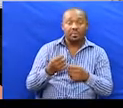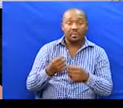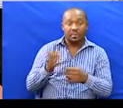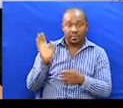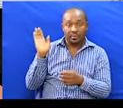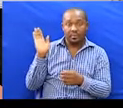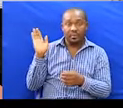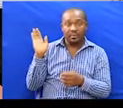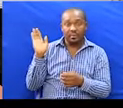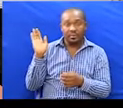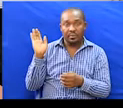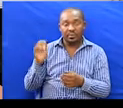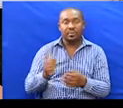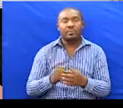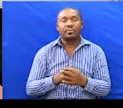nucleus.